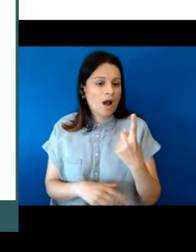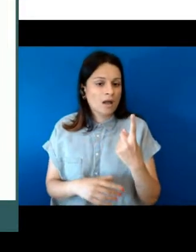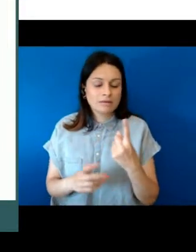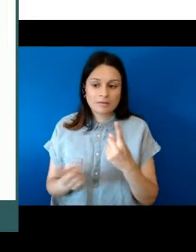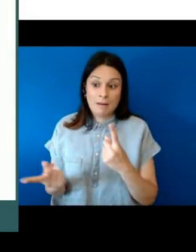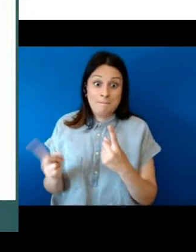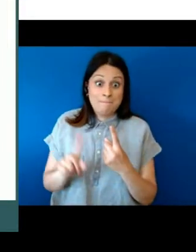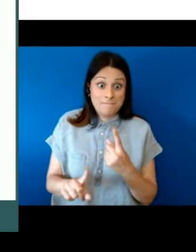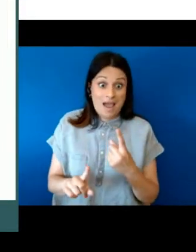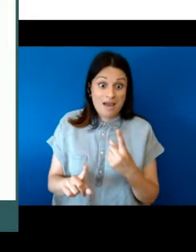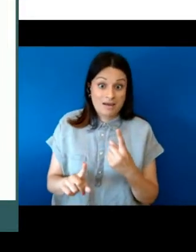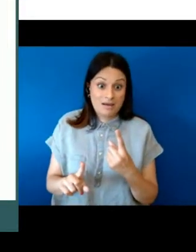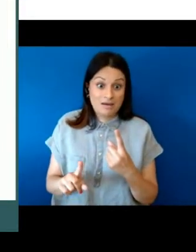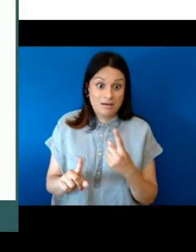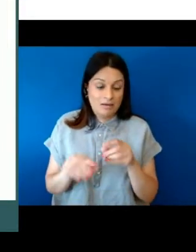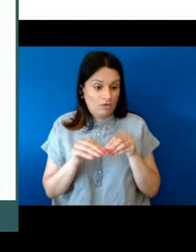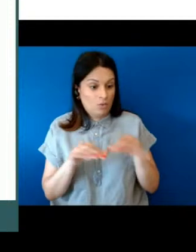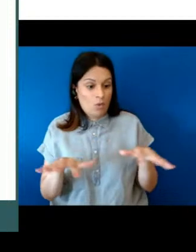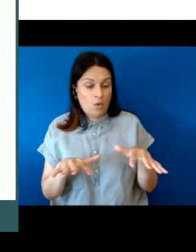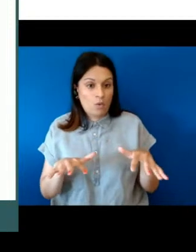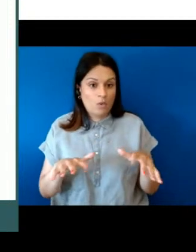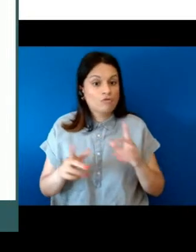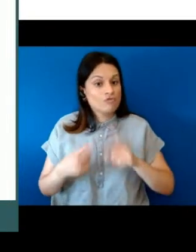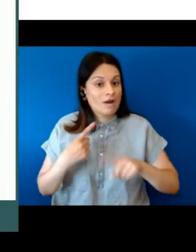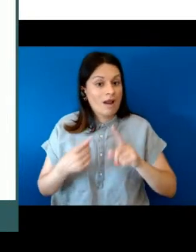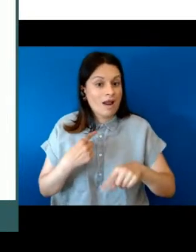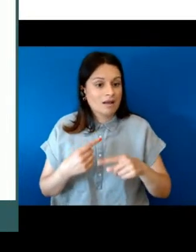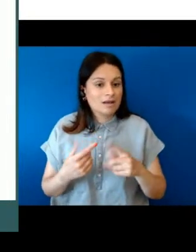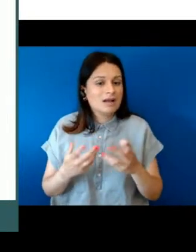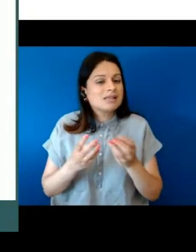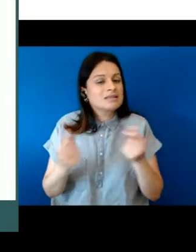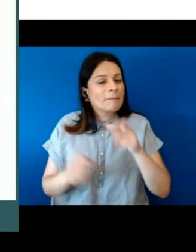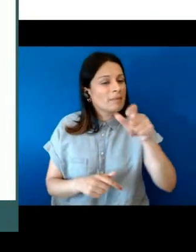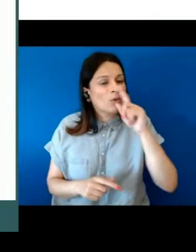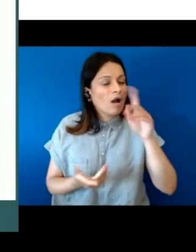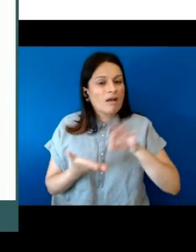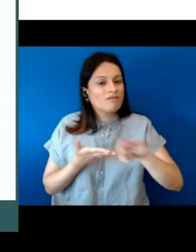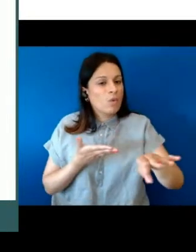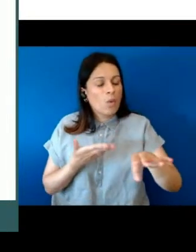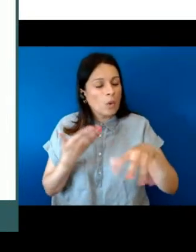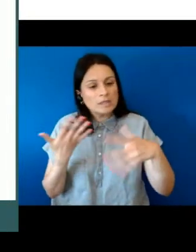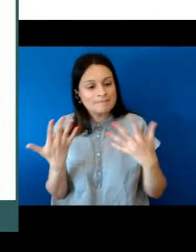to afford things like this. But it's certainly, if you want